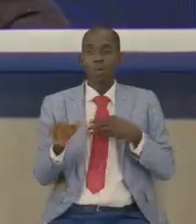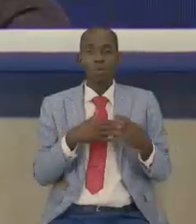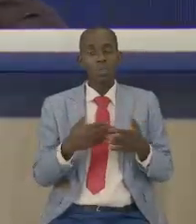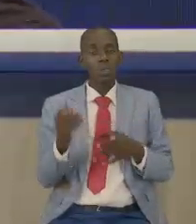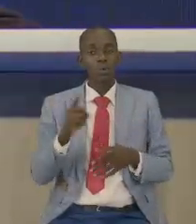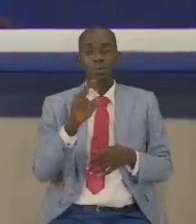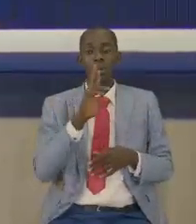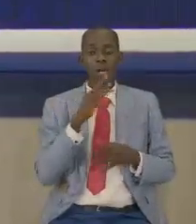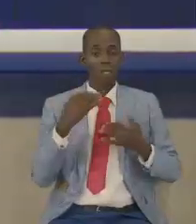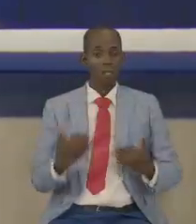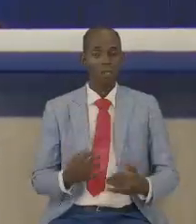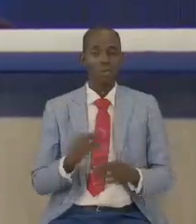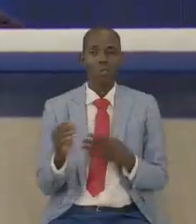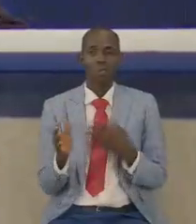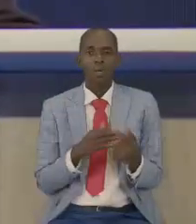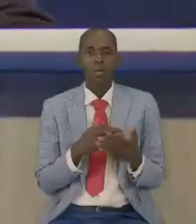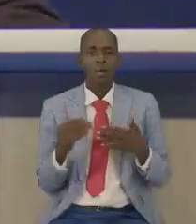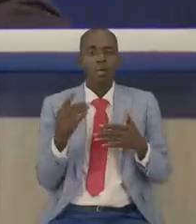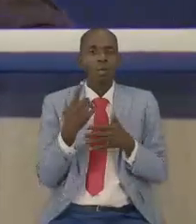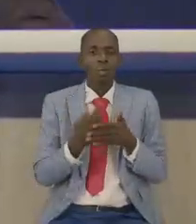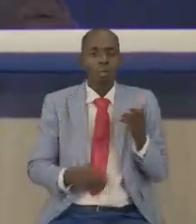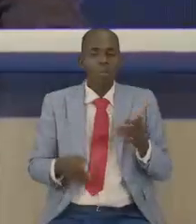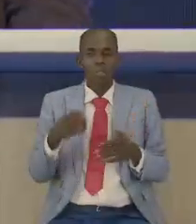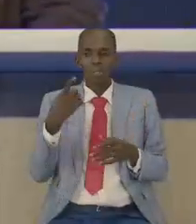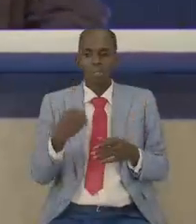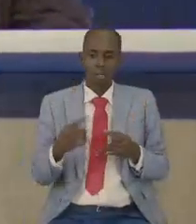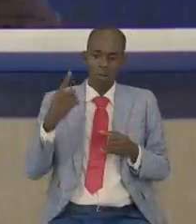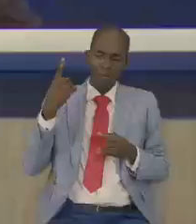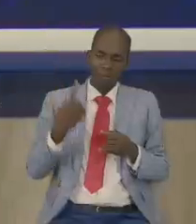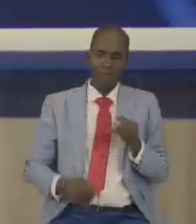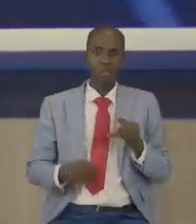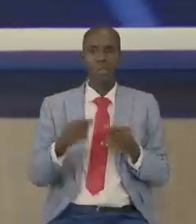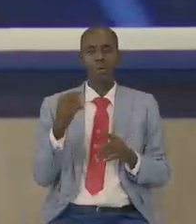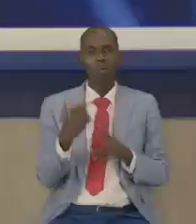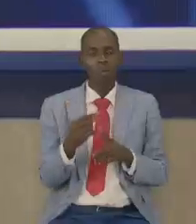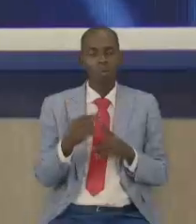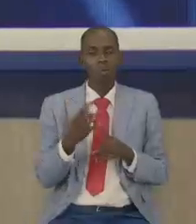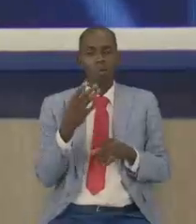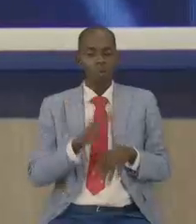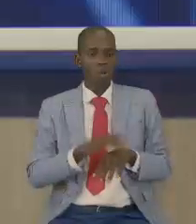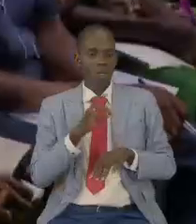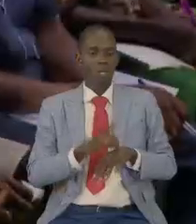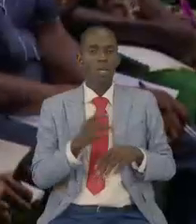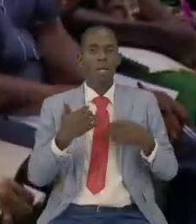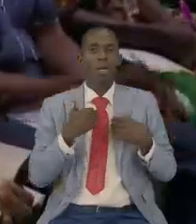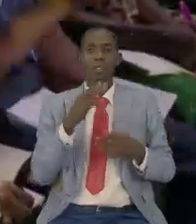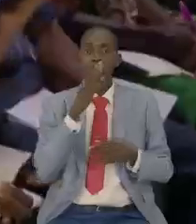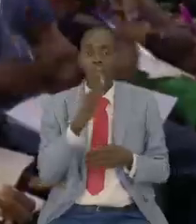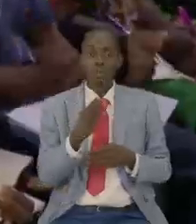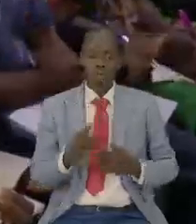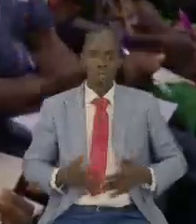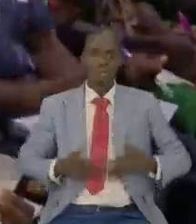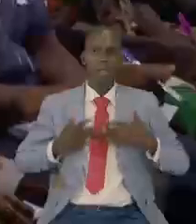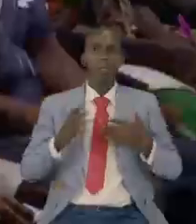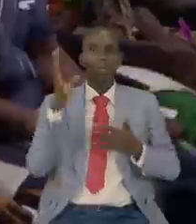the final word on earth has been, life will come back. And to